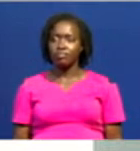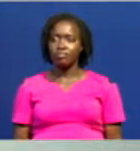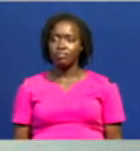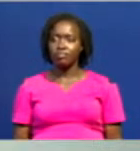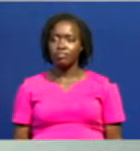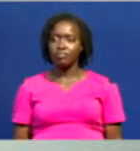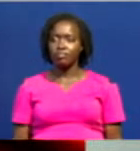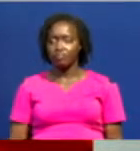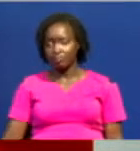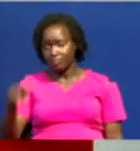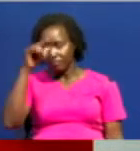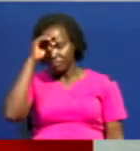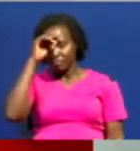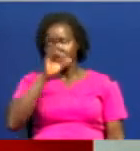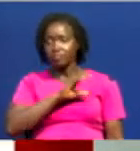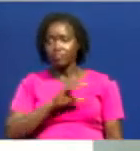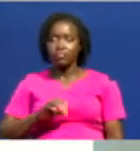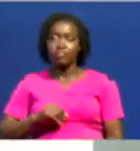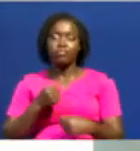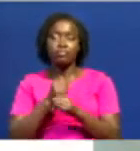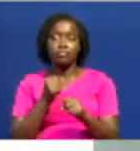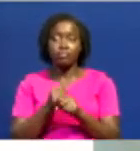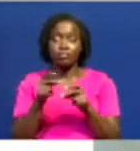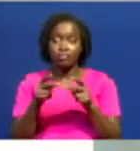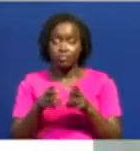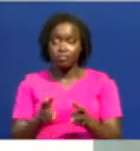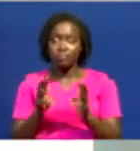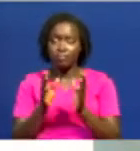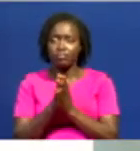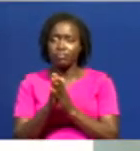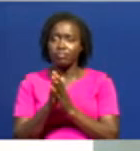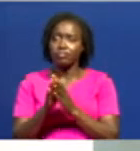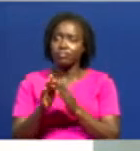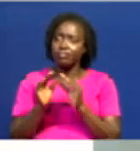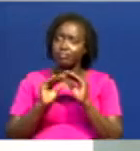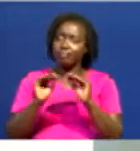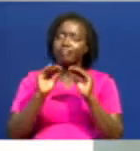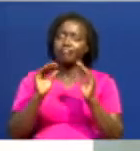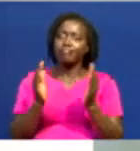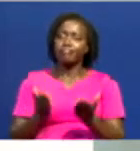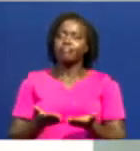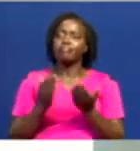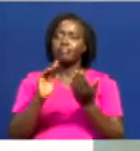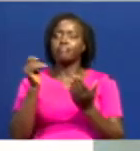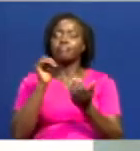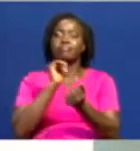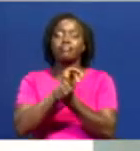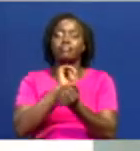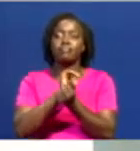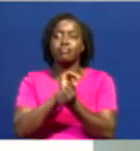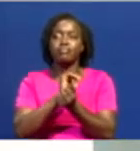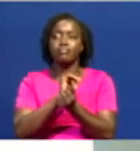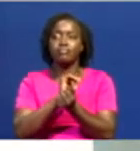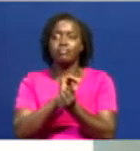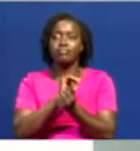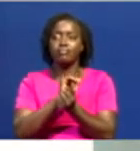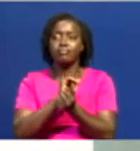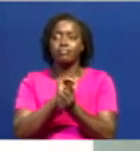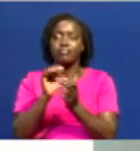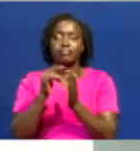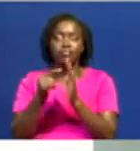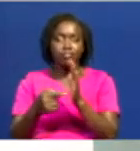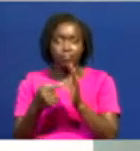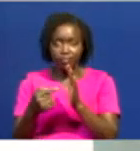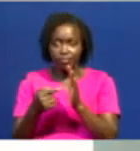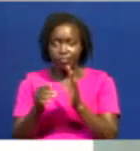The government has formed a committee to look at ways of equipping and modernizing Kenya's prisons, Kenya cottage industry.